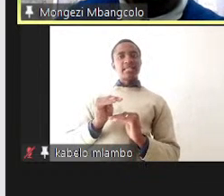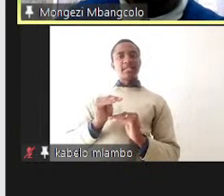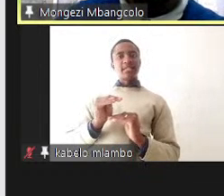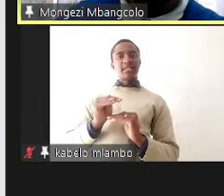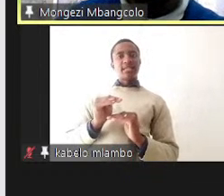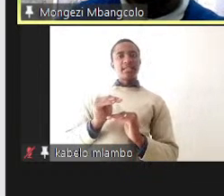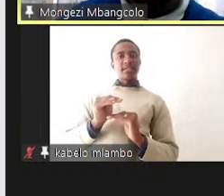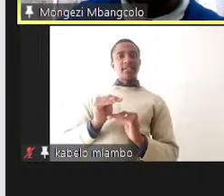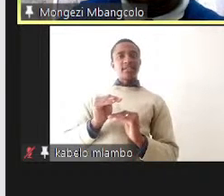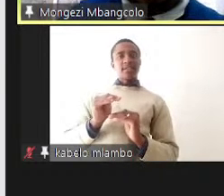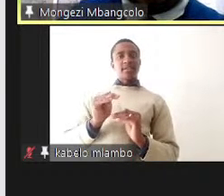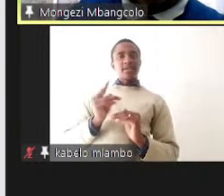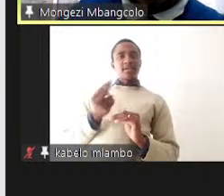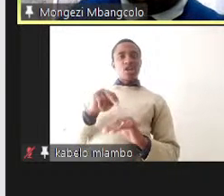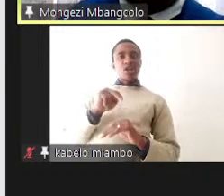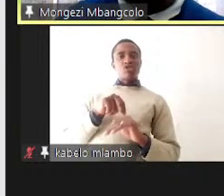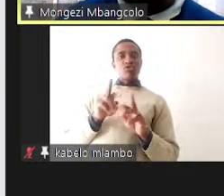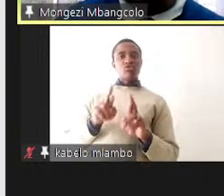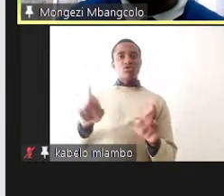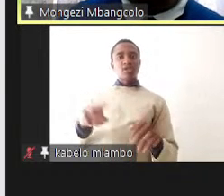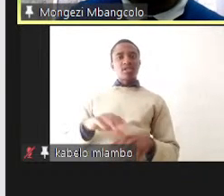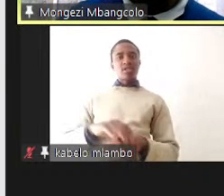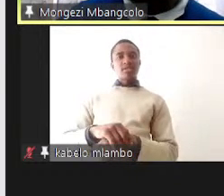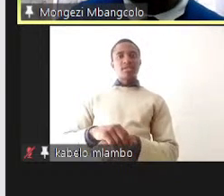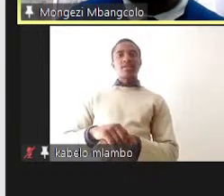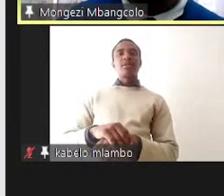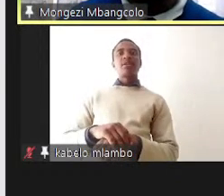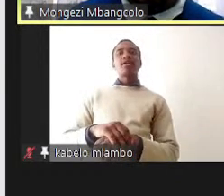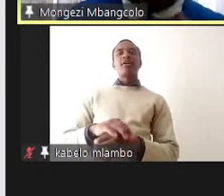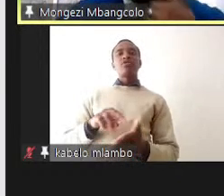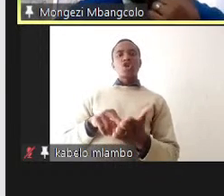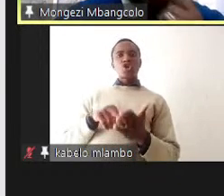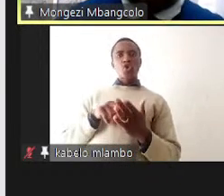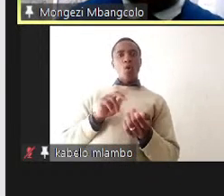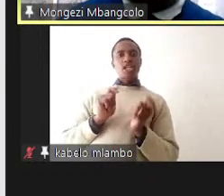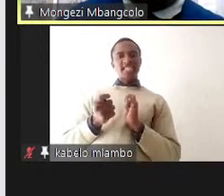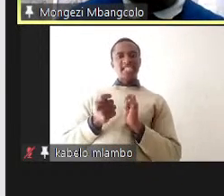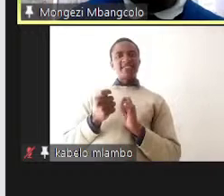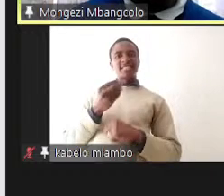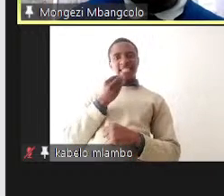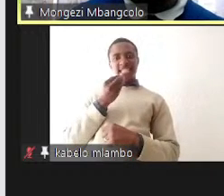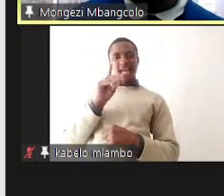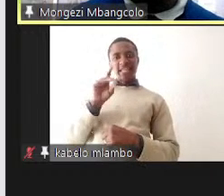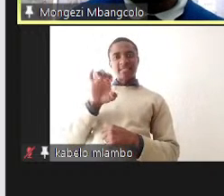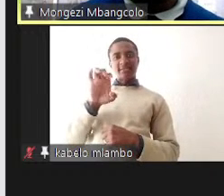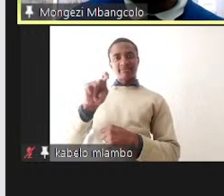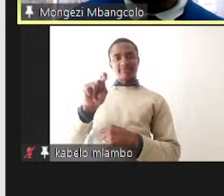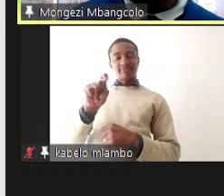natural resources and required shifts in diet. Again,